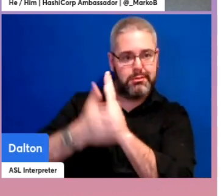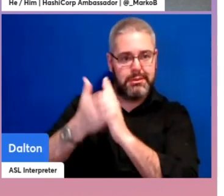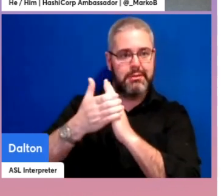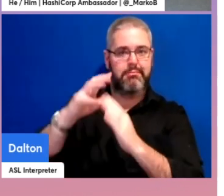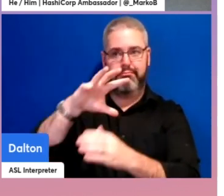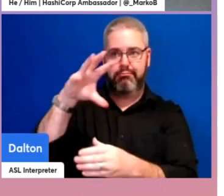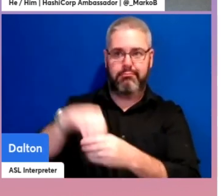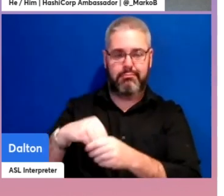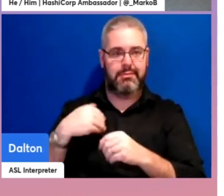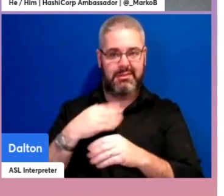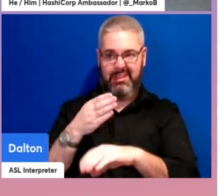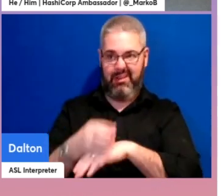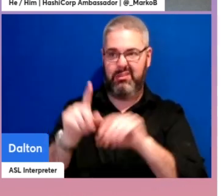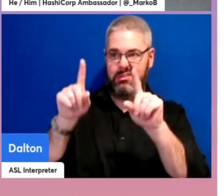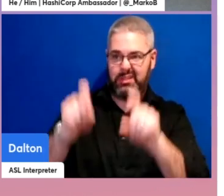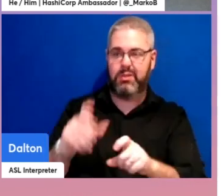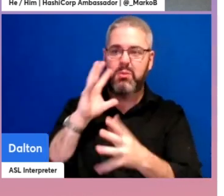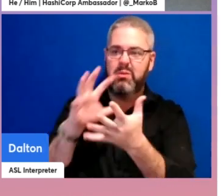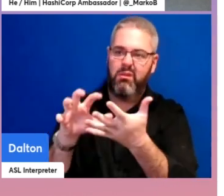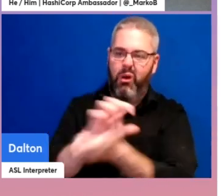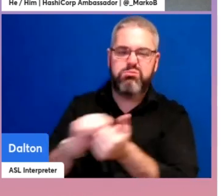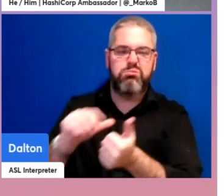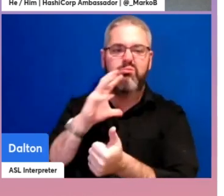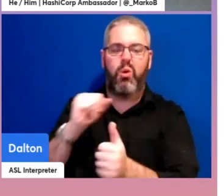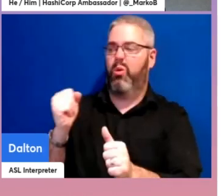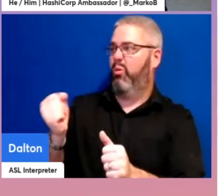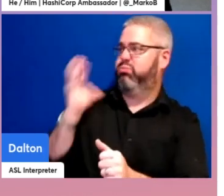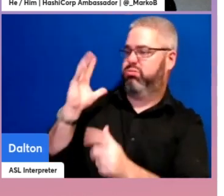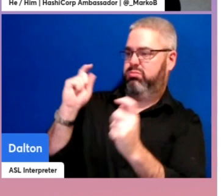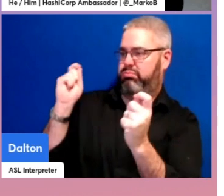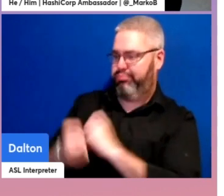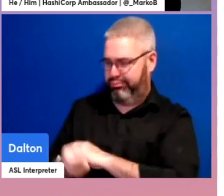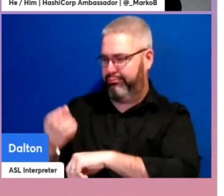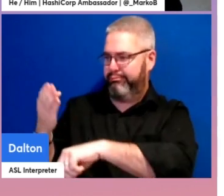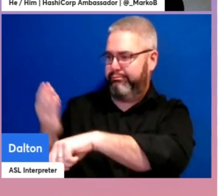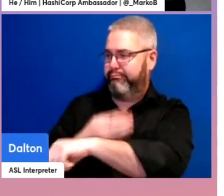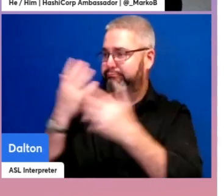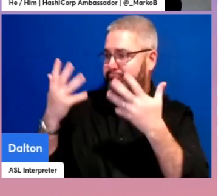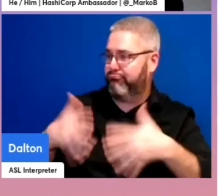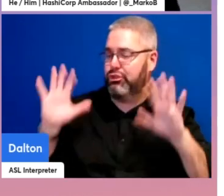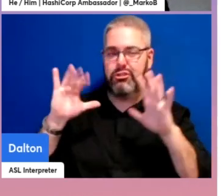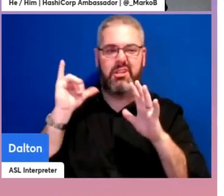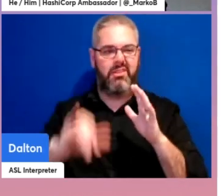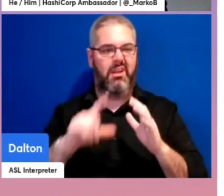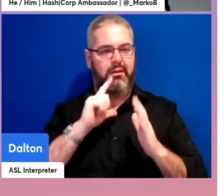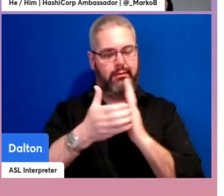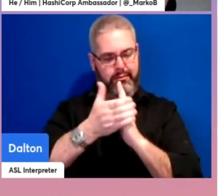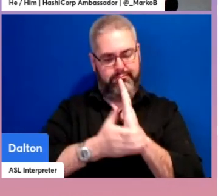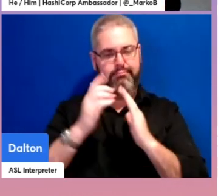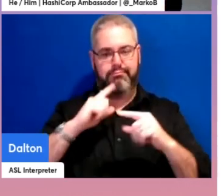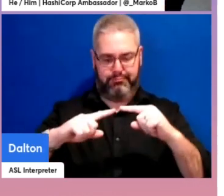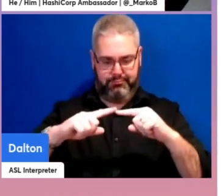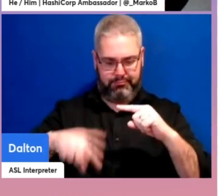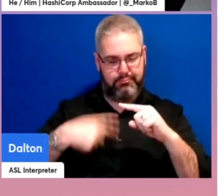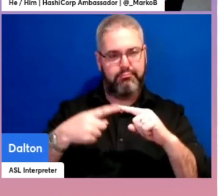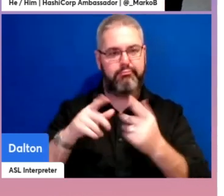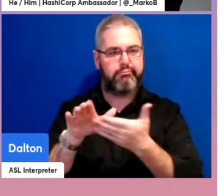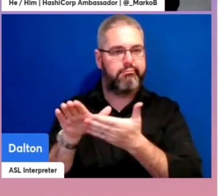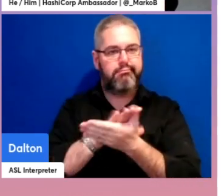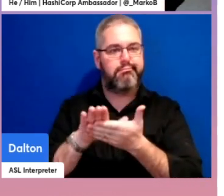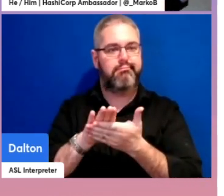go and destroy the infrastructure that it has provisioned for testing. So it kind of automates the whole life cycle quite nicely.